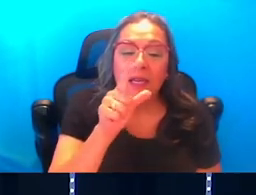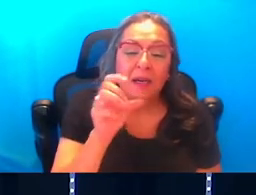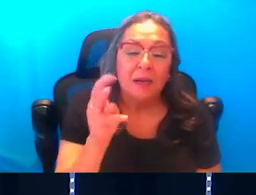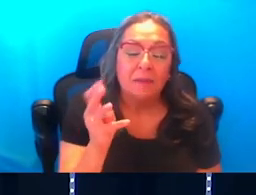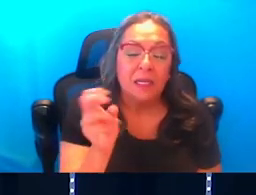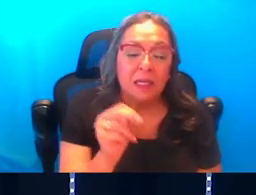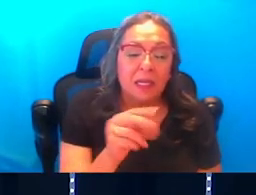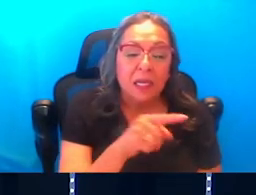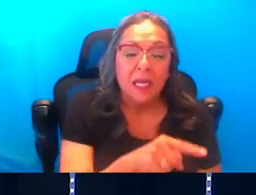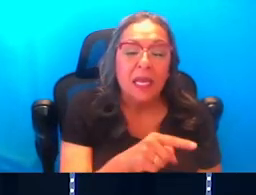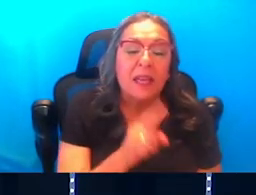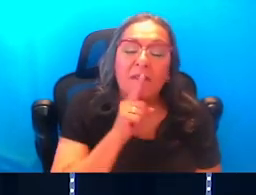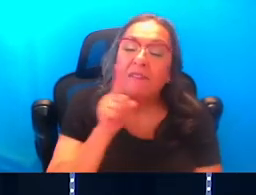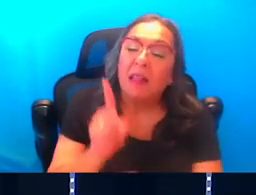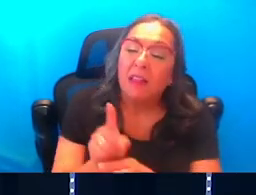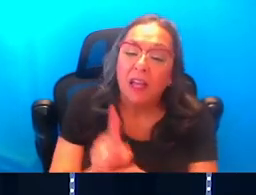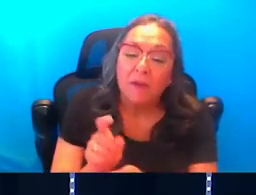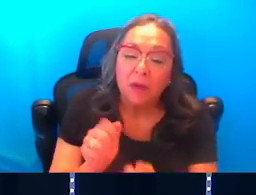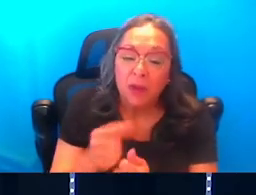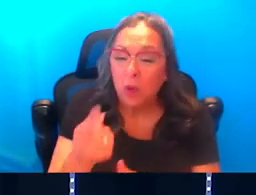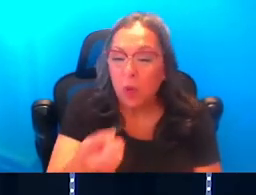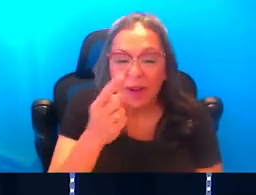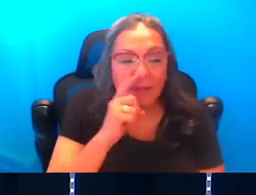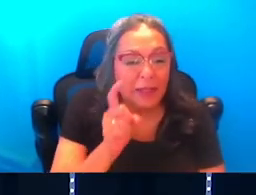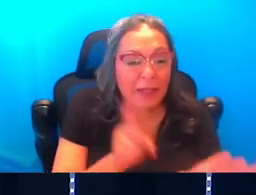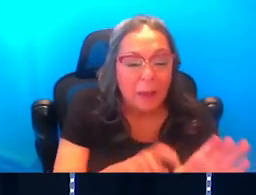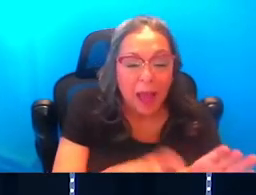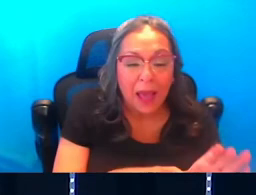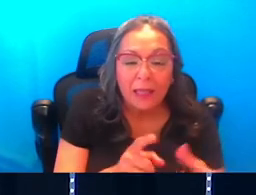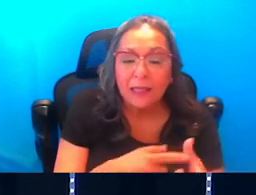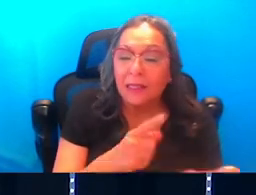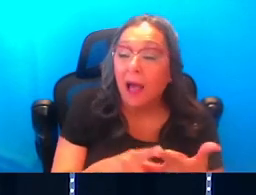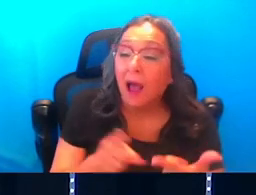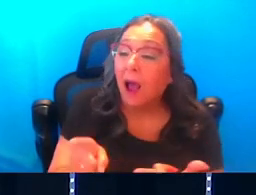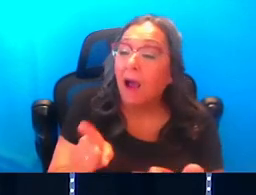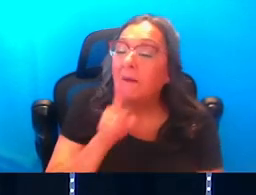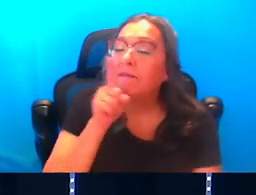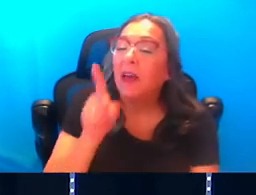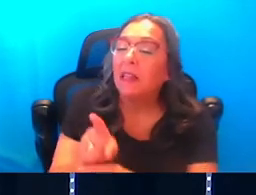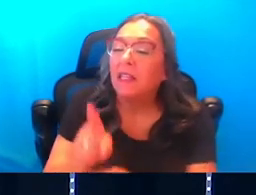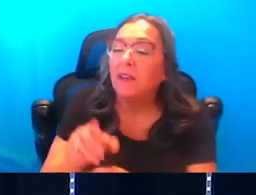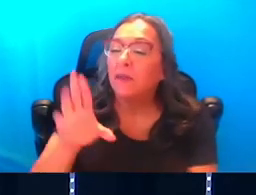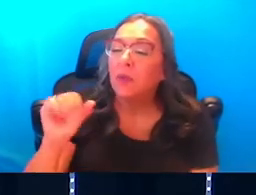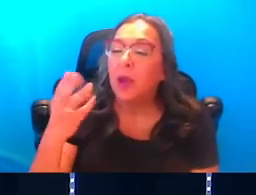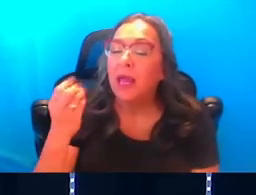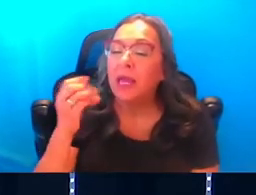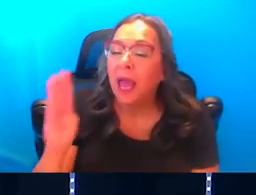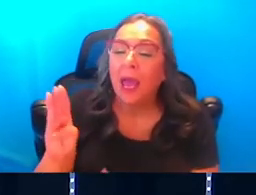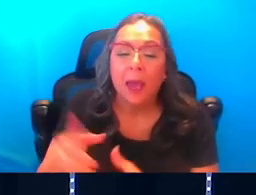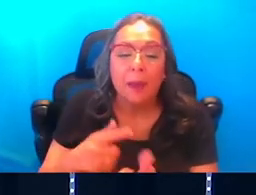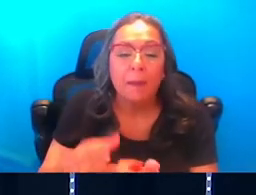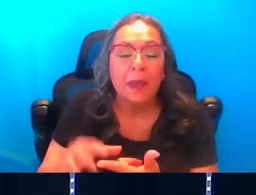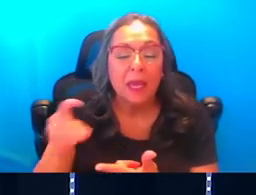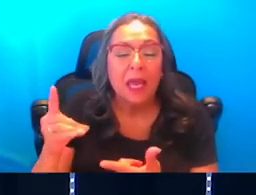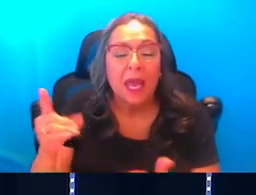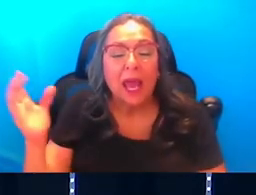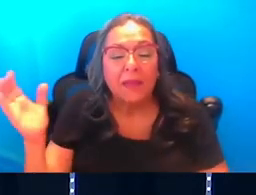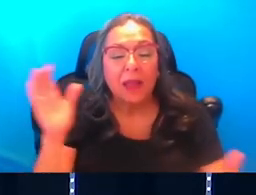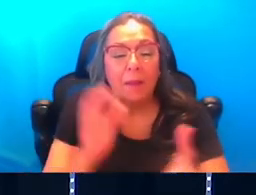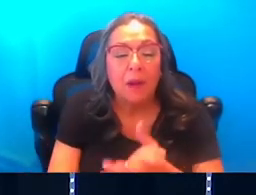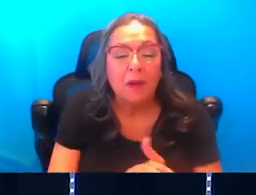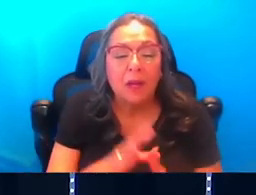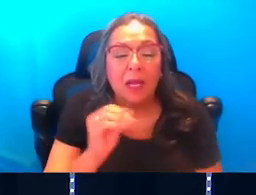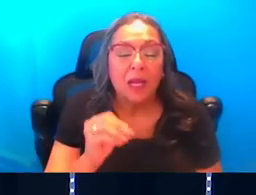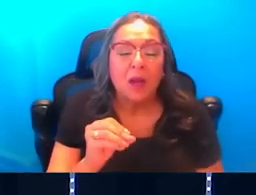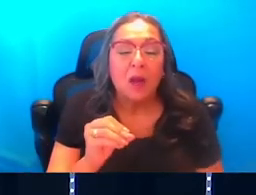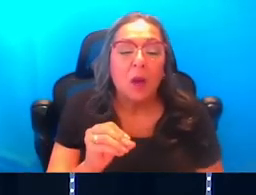speech. Fell in love with her. They got married. They had a little boy. Guess what the little boy's name is? Boaz. Shows up in the book